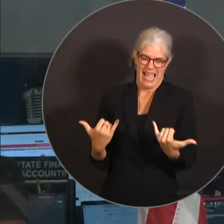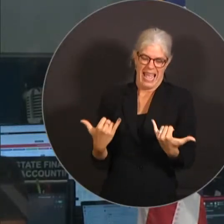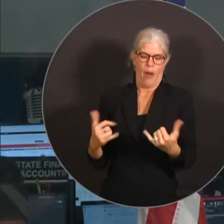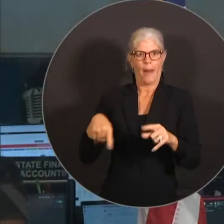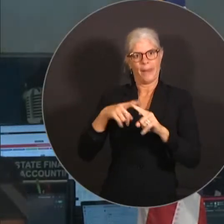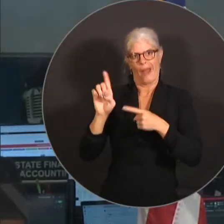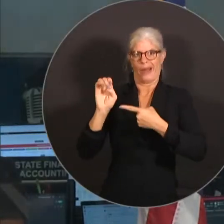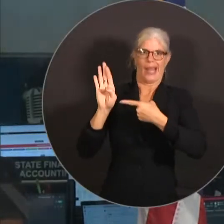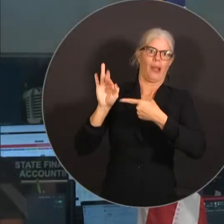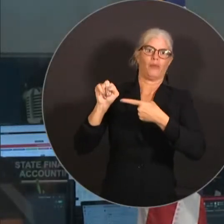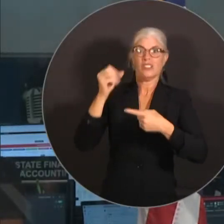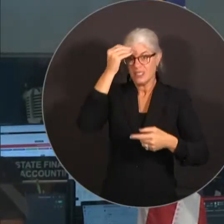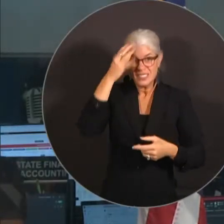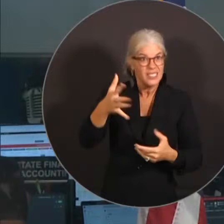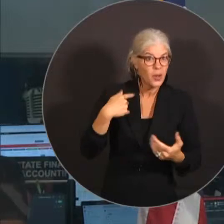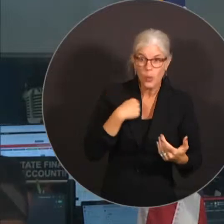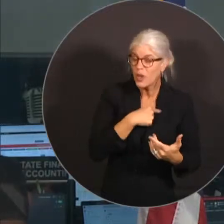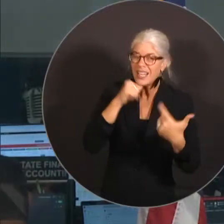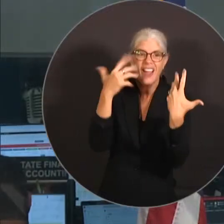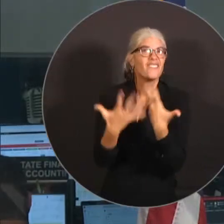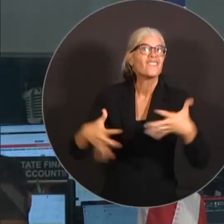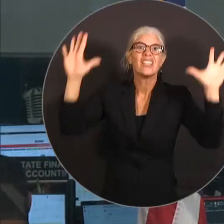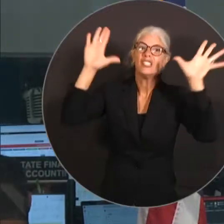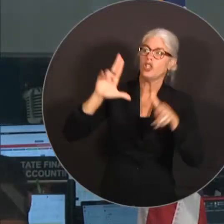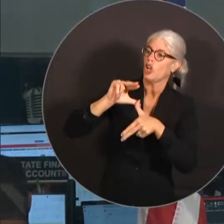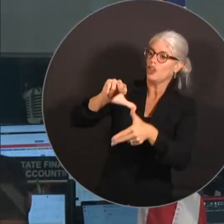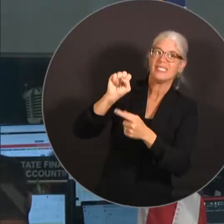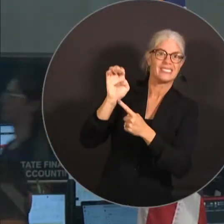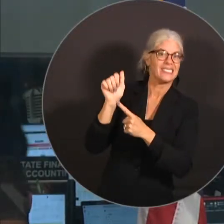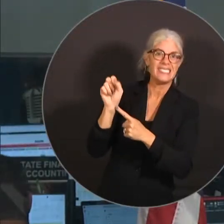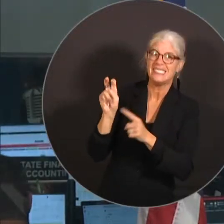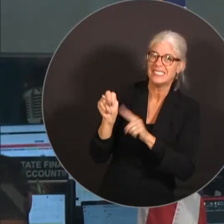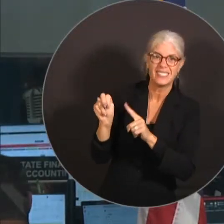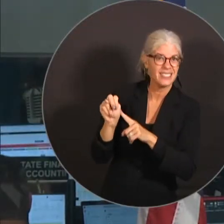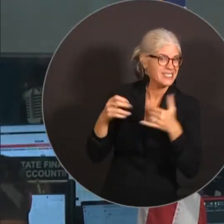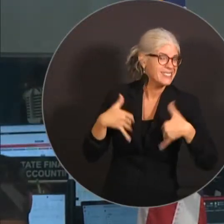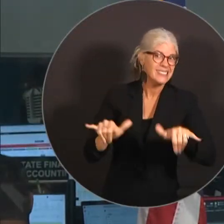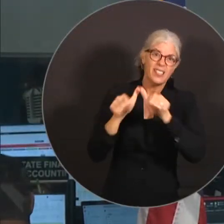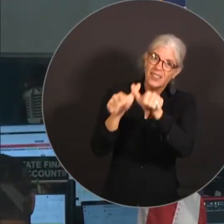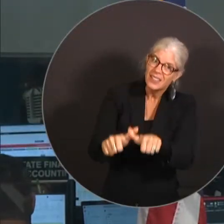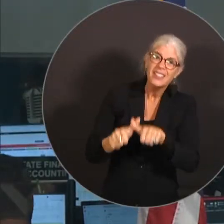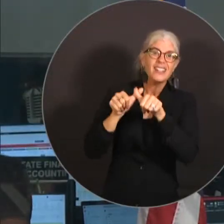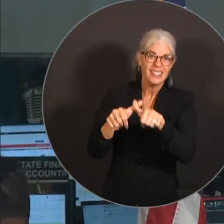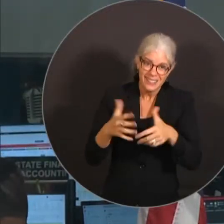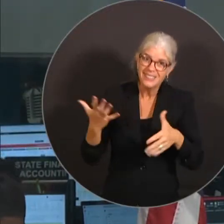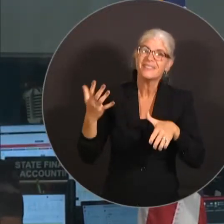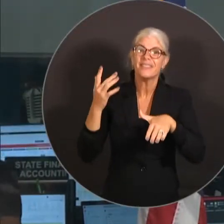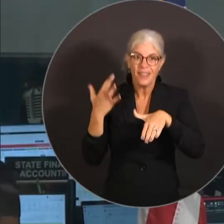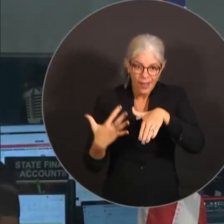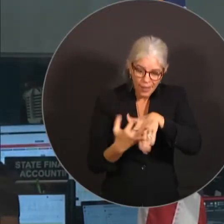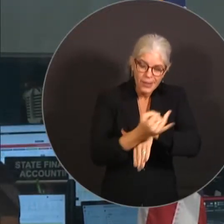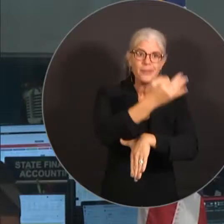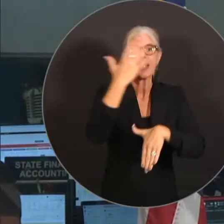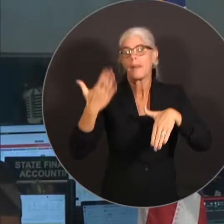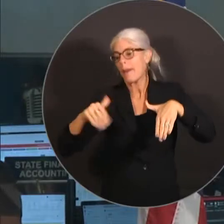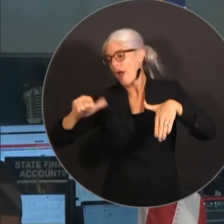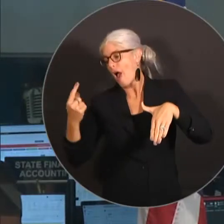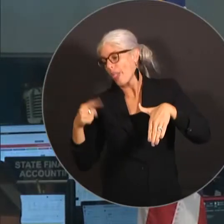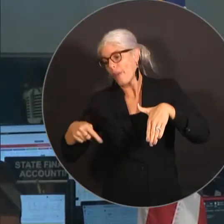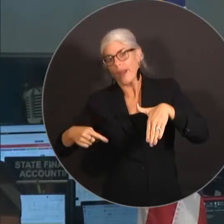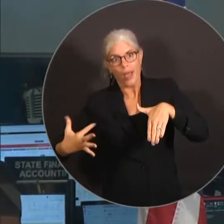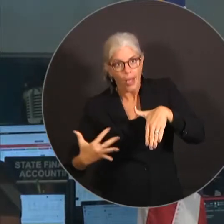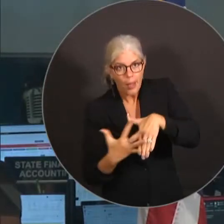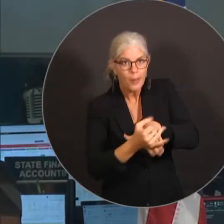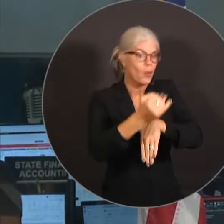hurricane season. There is the possibility of another storm brewing, and that's going to come into the Gulf. It's possible. I hope it doesn't happen. But